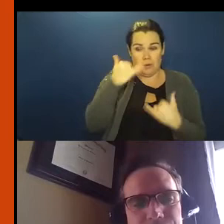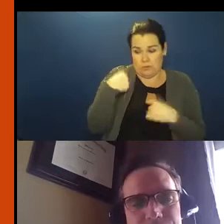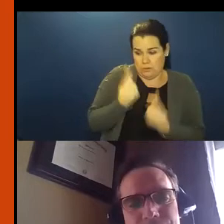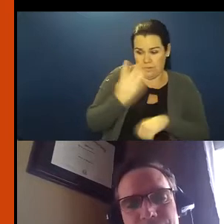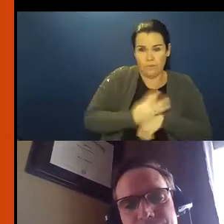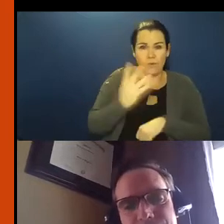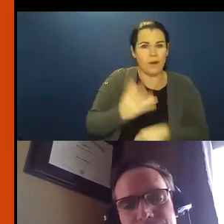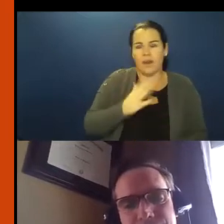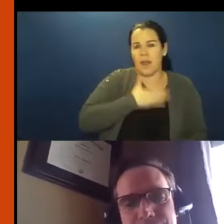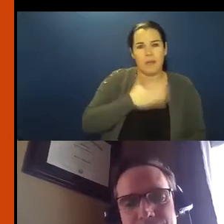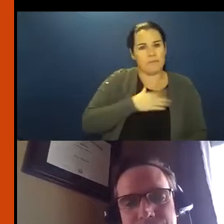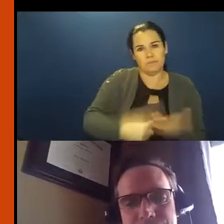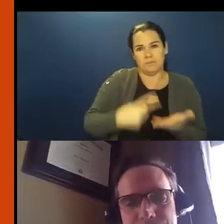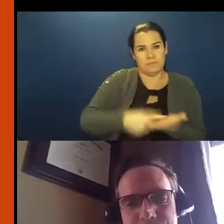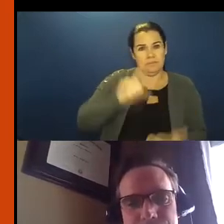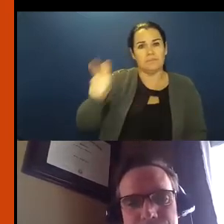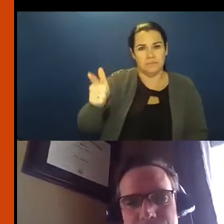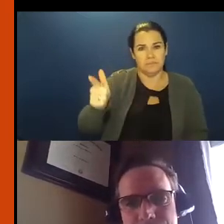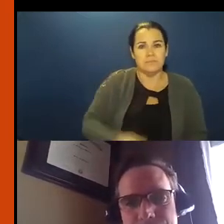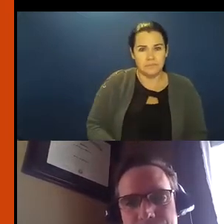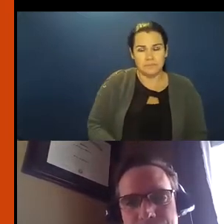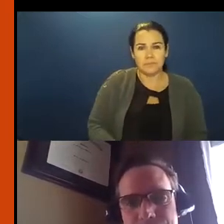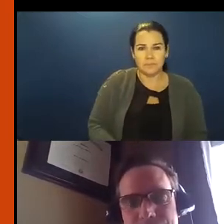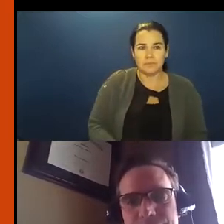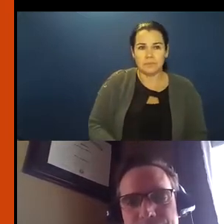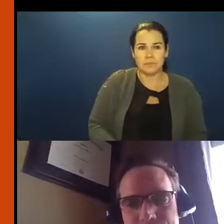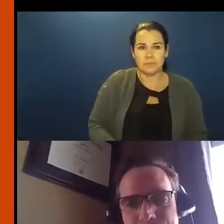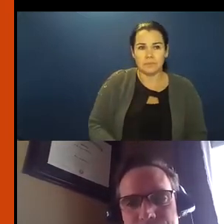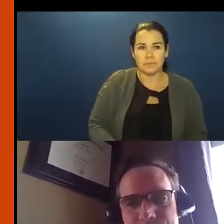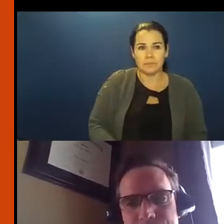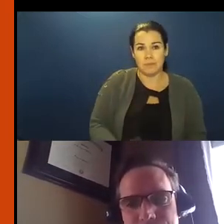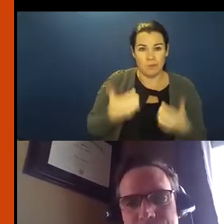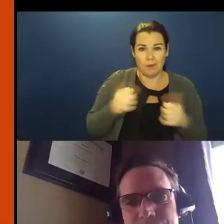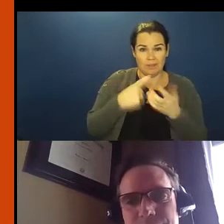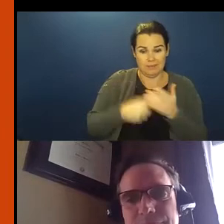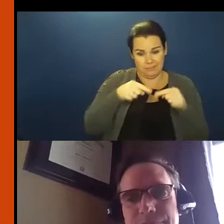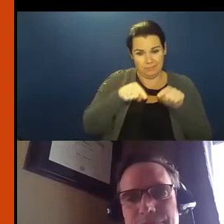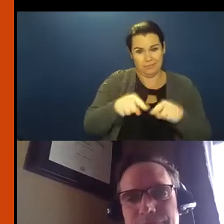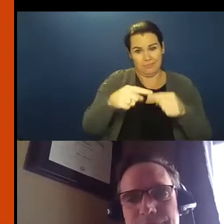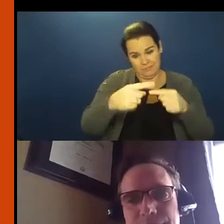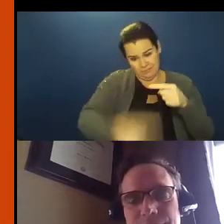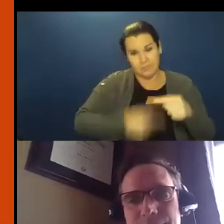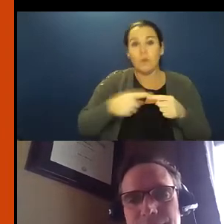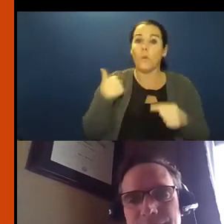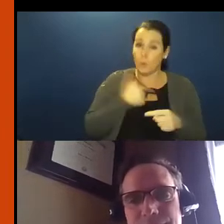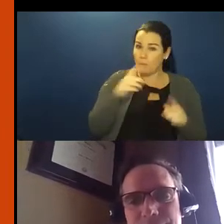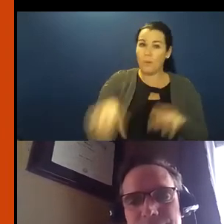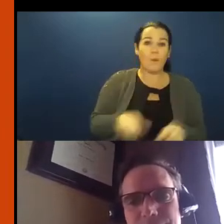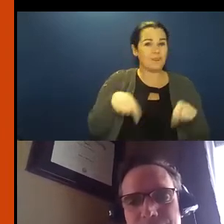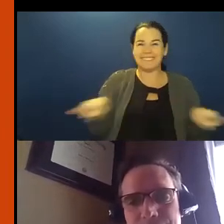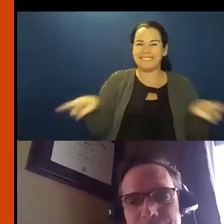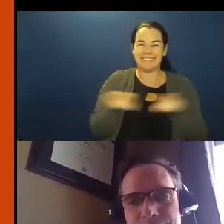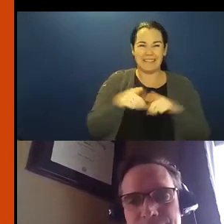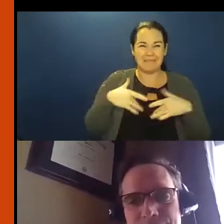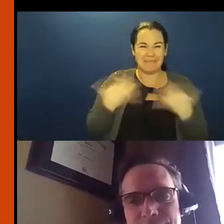we'll be glad to continue the discussion with you over the course of the next year. We will be doing this event next year. We'll probably have